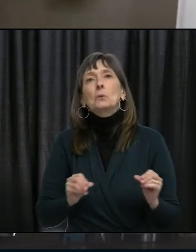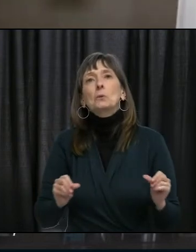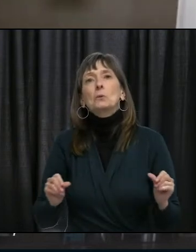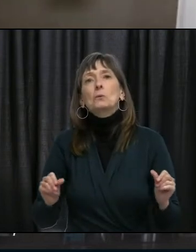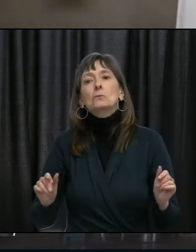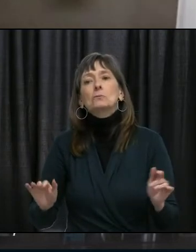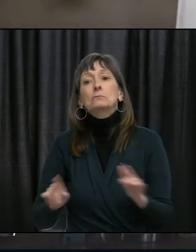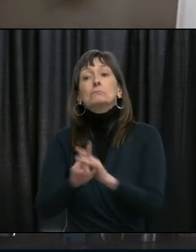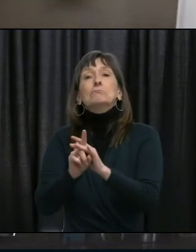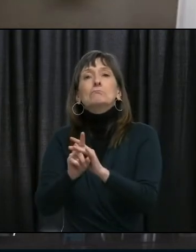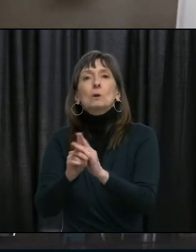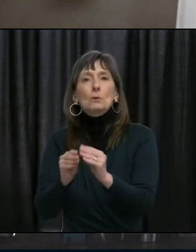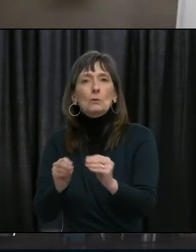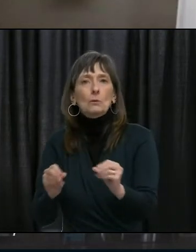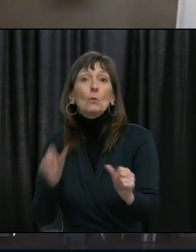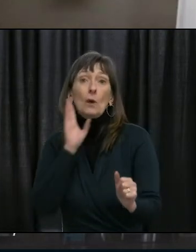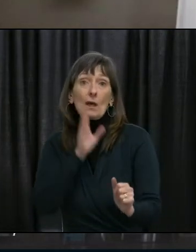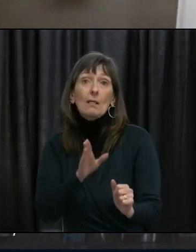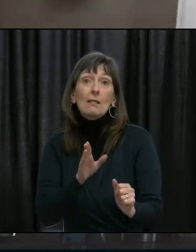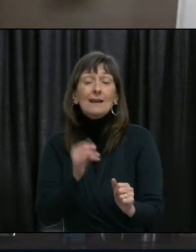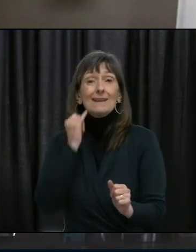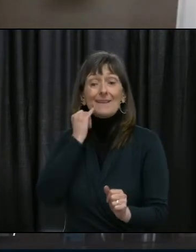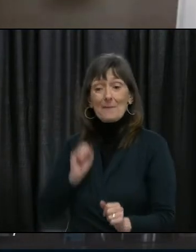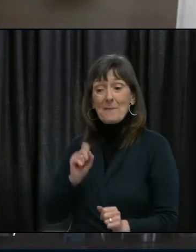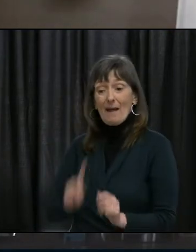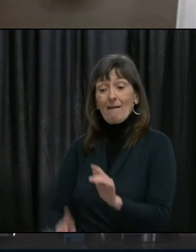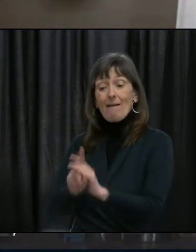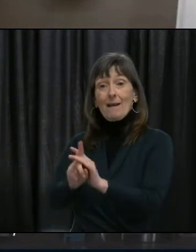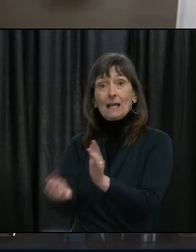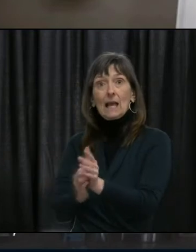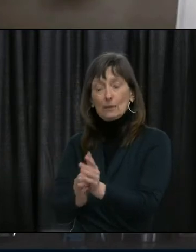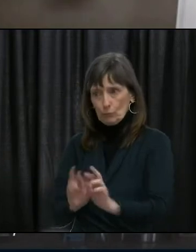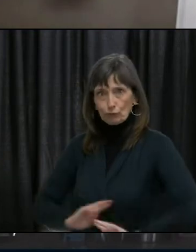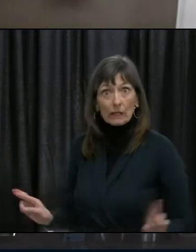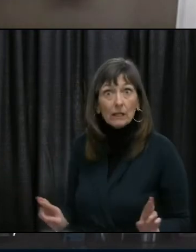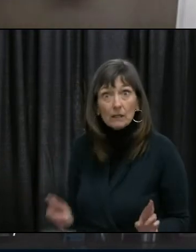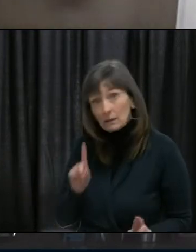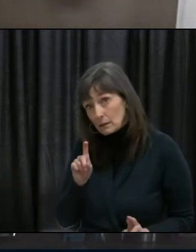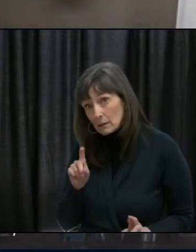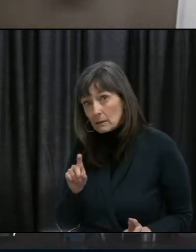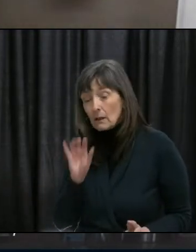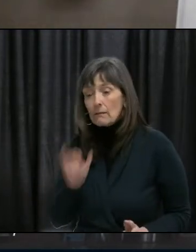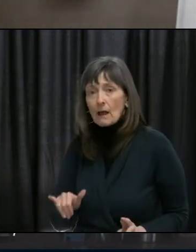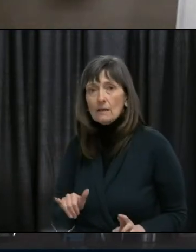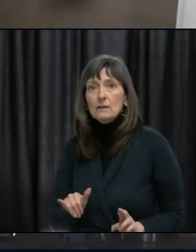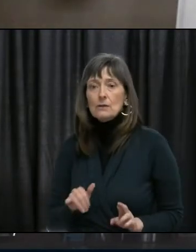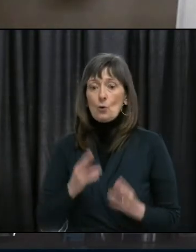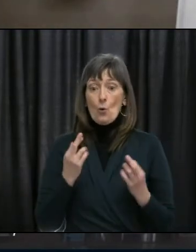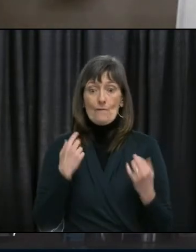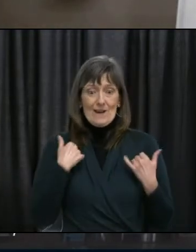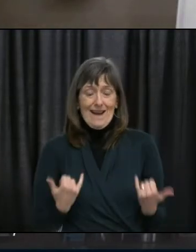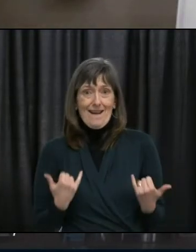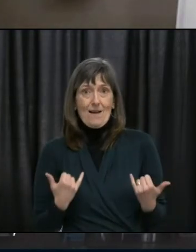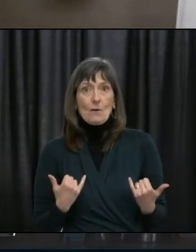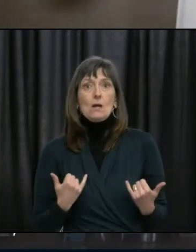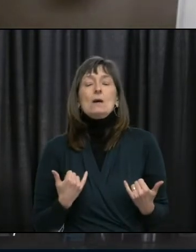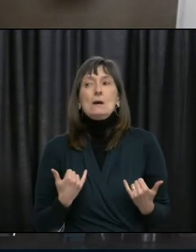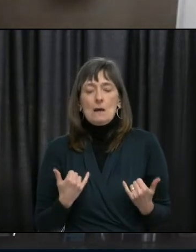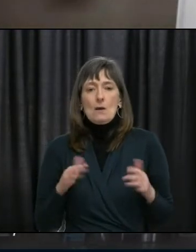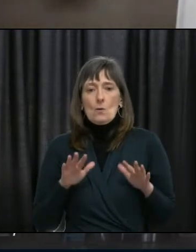are to deal with it, and when it comes back, whether or not the vaccine that we've made, ultimately, hopefully for this strain, will